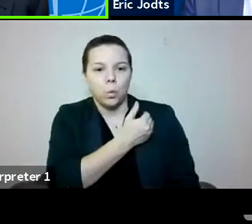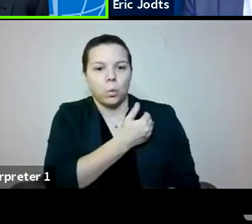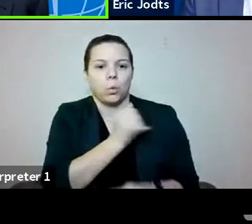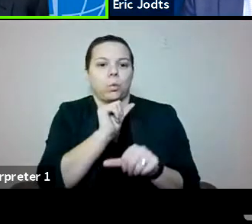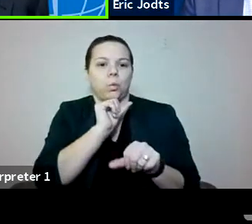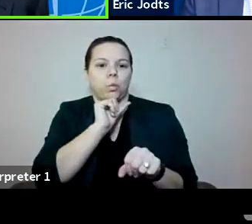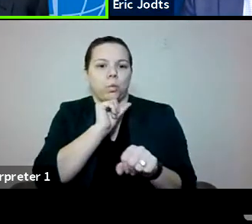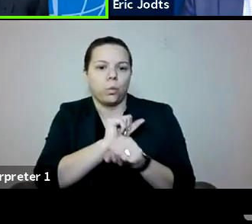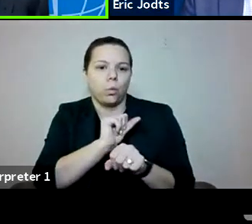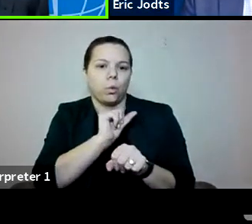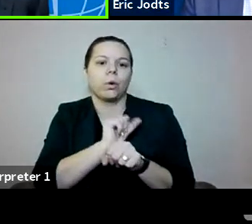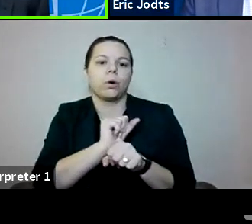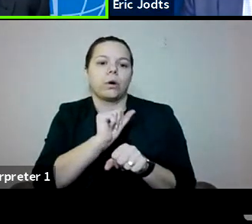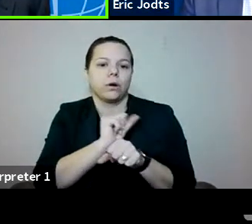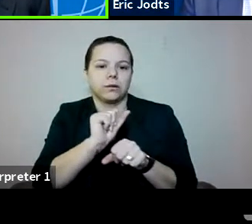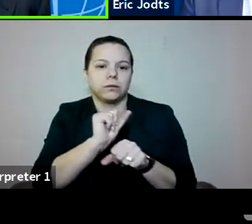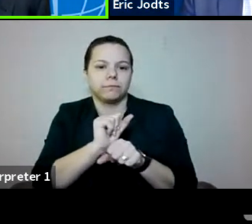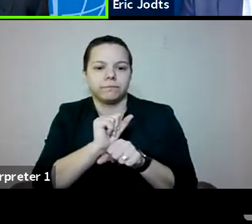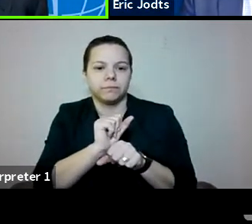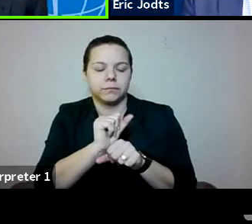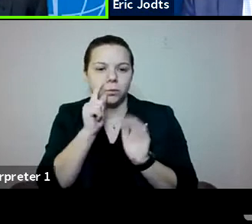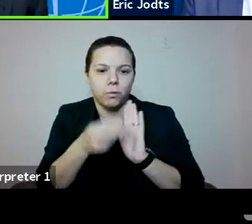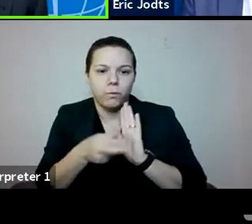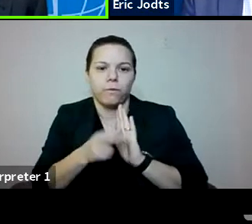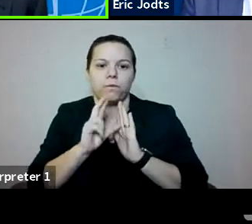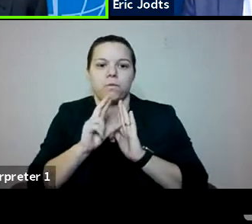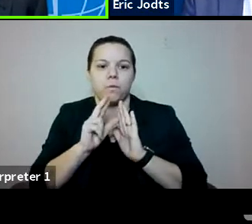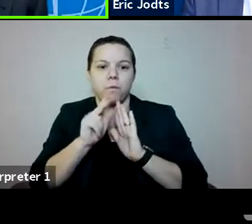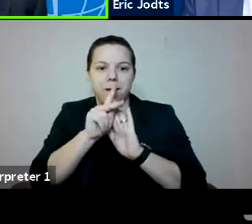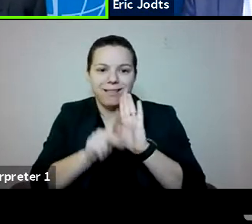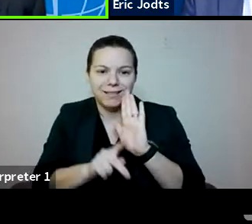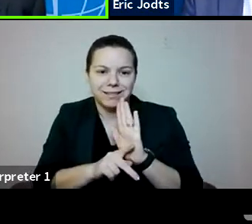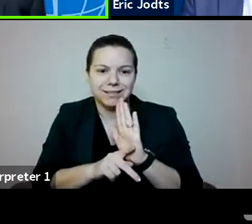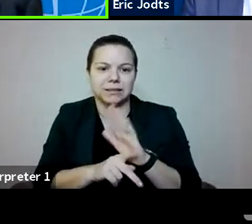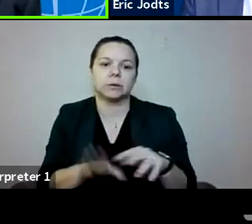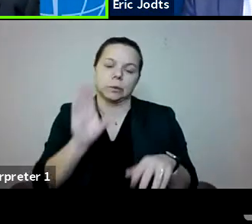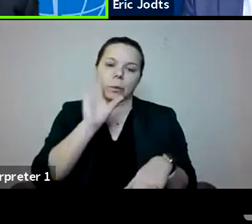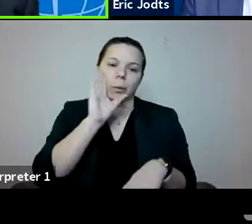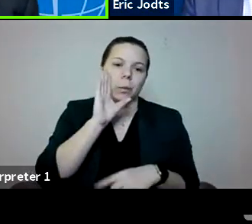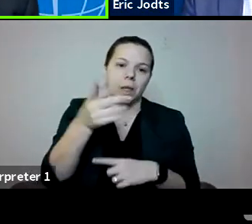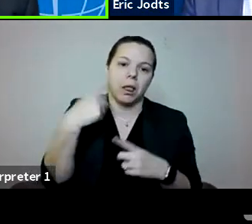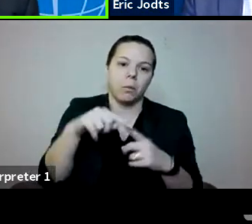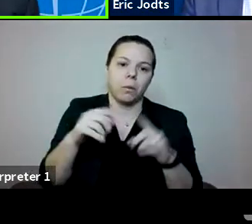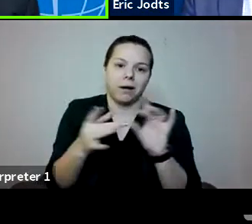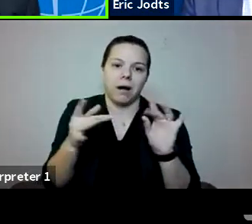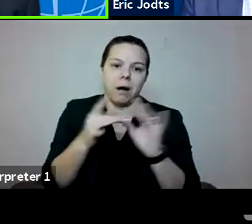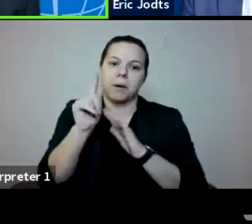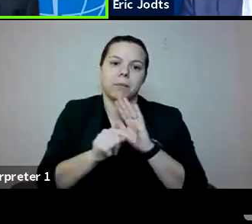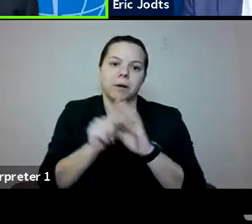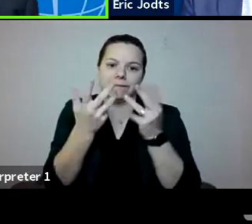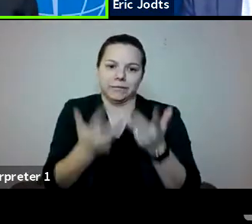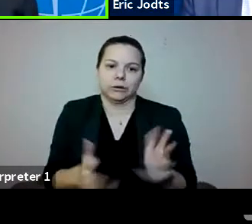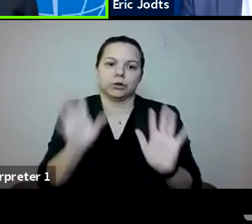on a review of our policy, or will once this comment period ends.